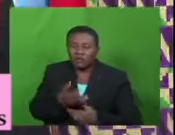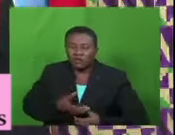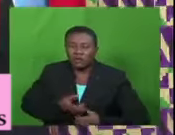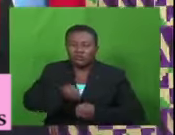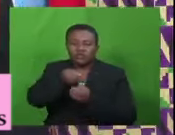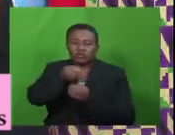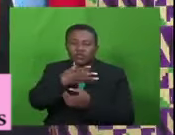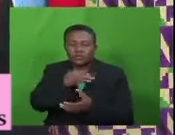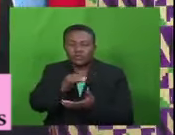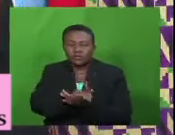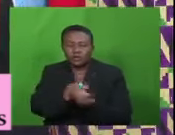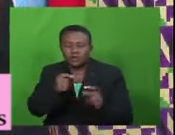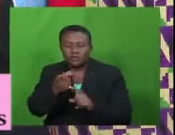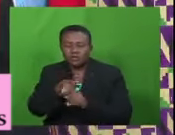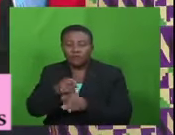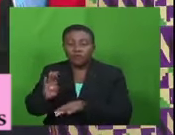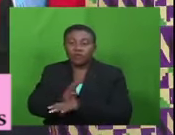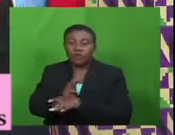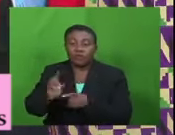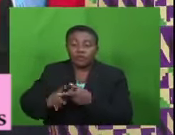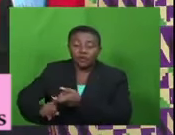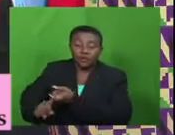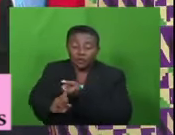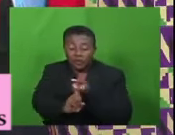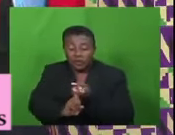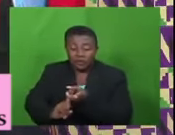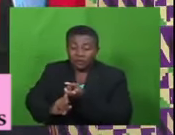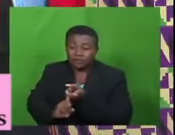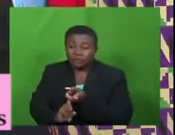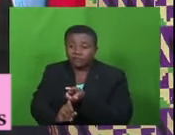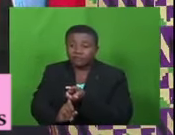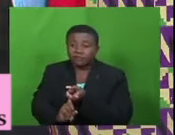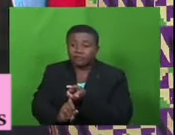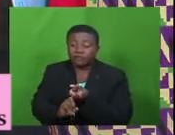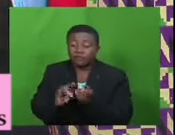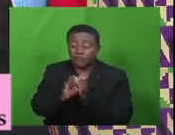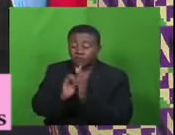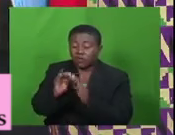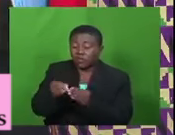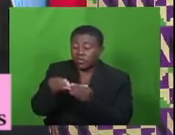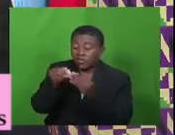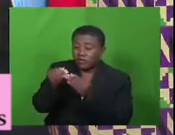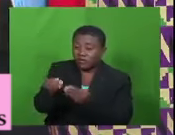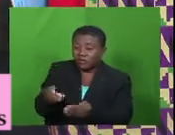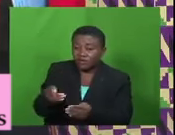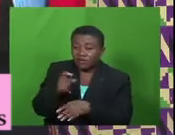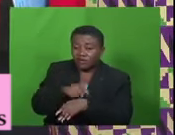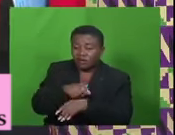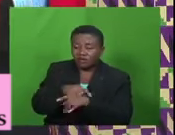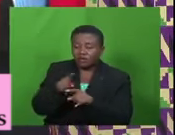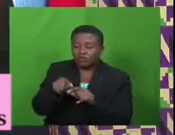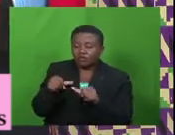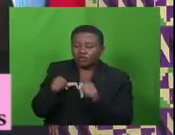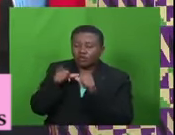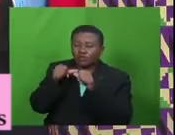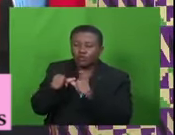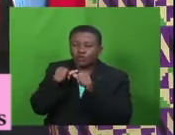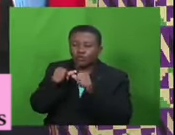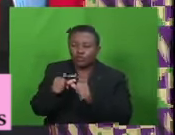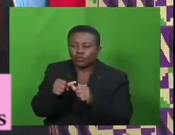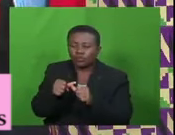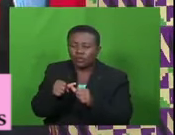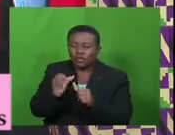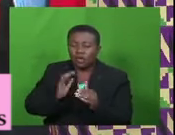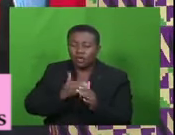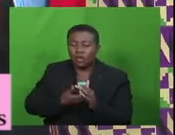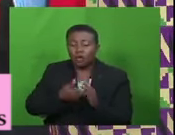business partners and the investor community, which will give us space to continue our productive plans and